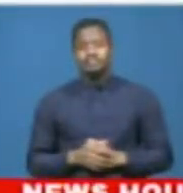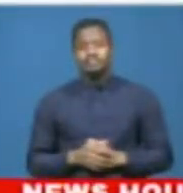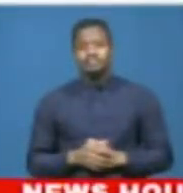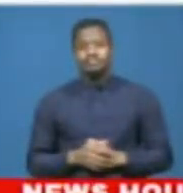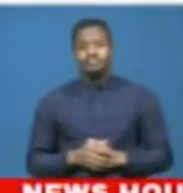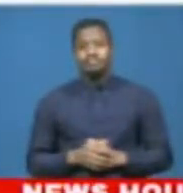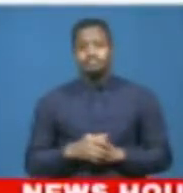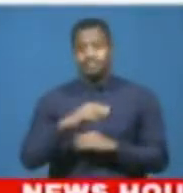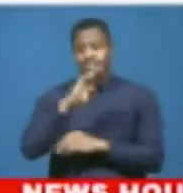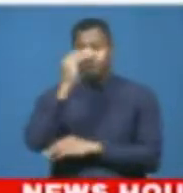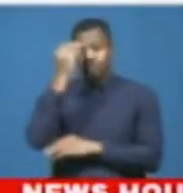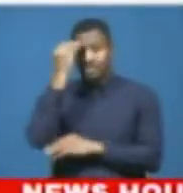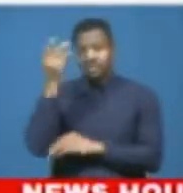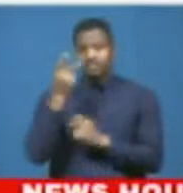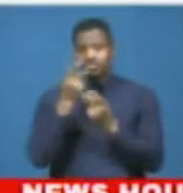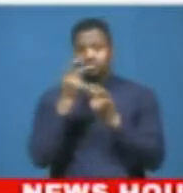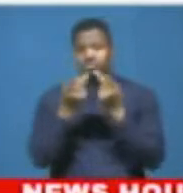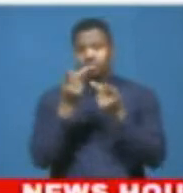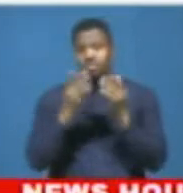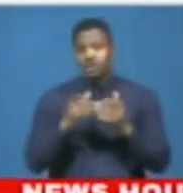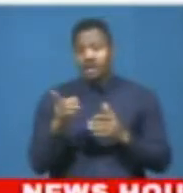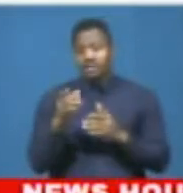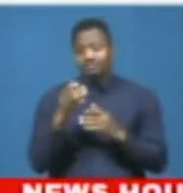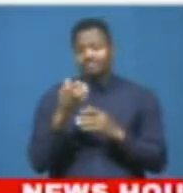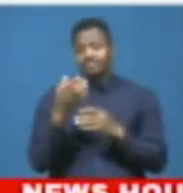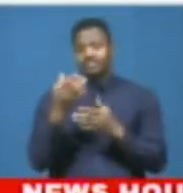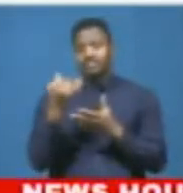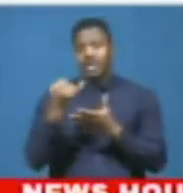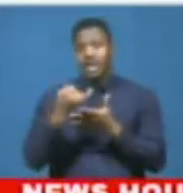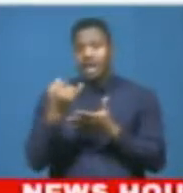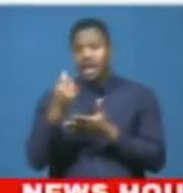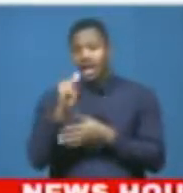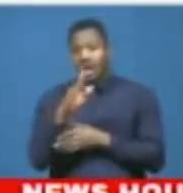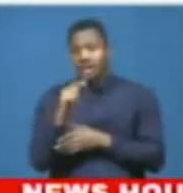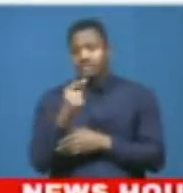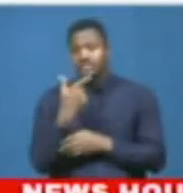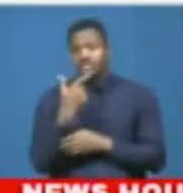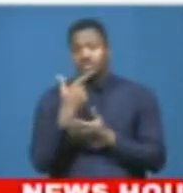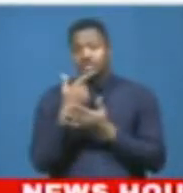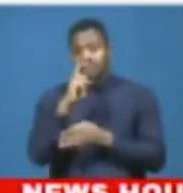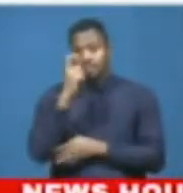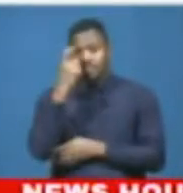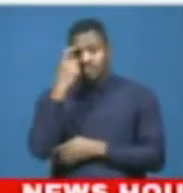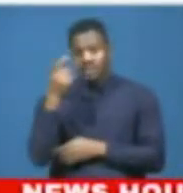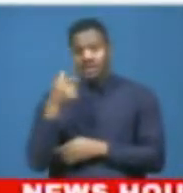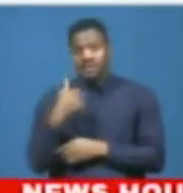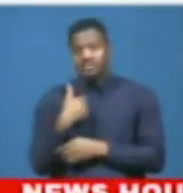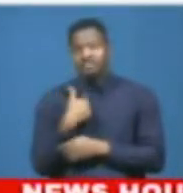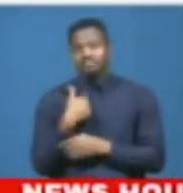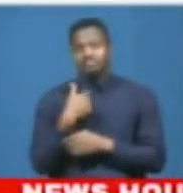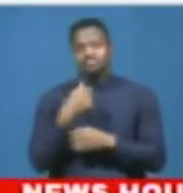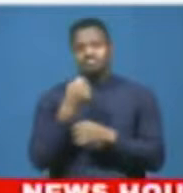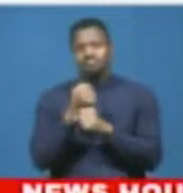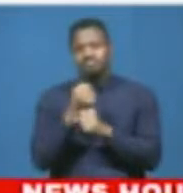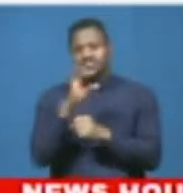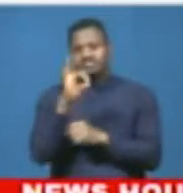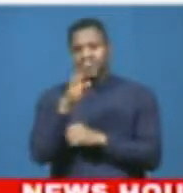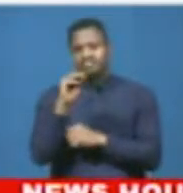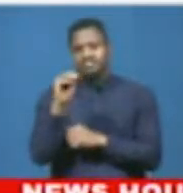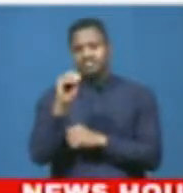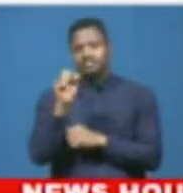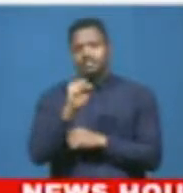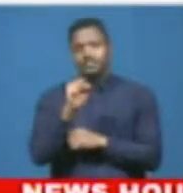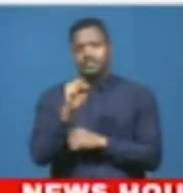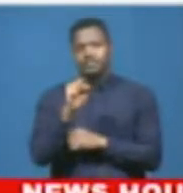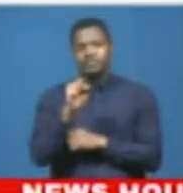The Minister for Tourism and Creative Arts, Mrs. Barbara Otin-Jesse, says government has earmarked $9 million to